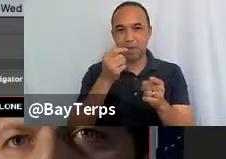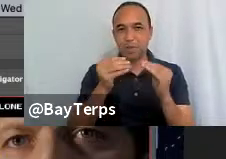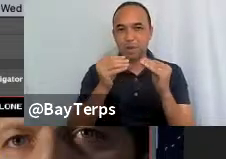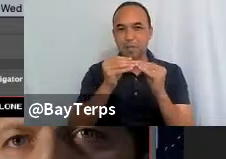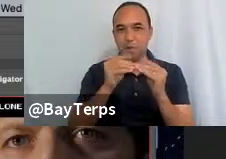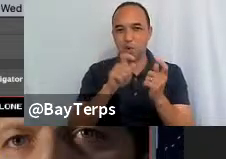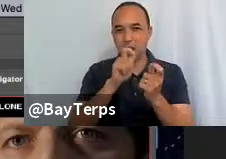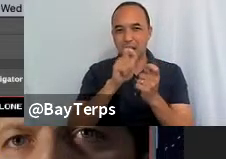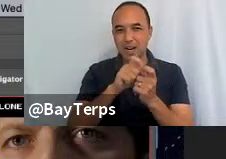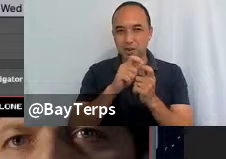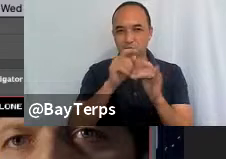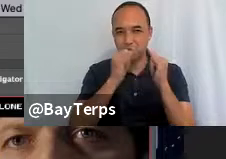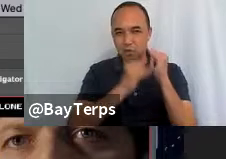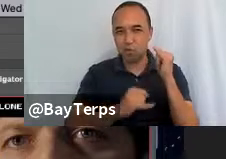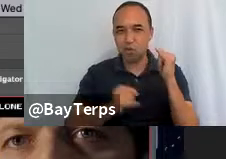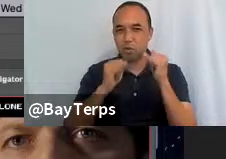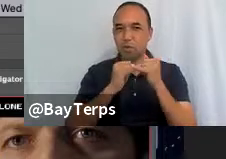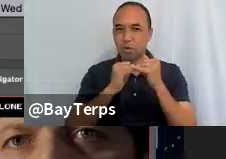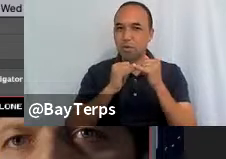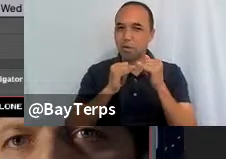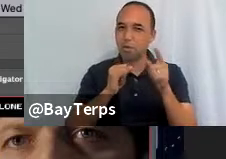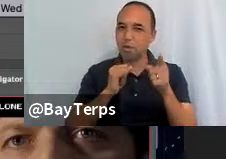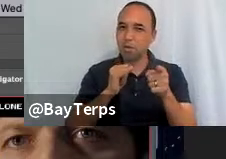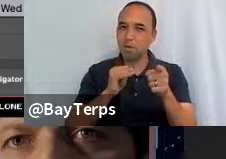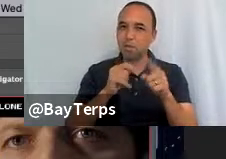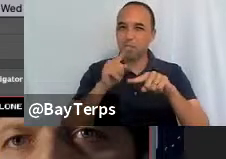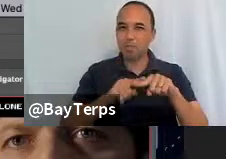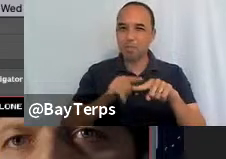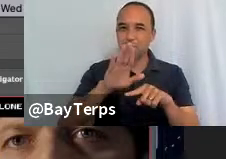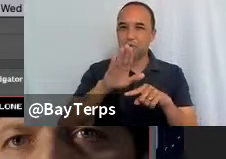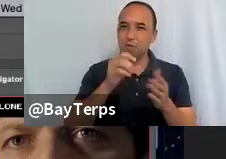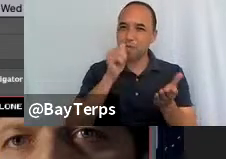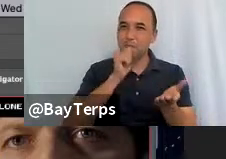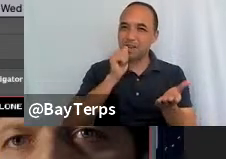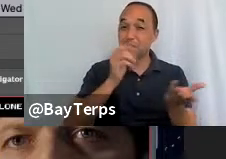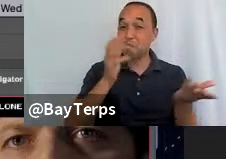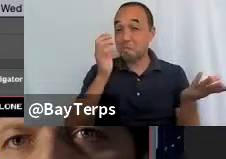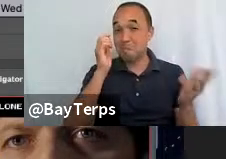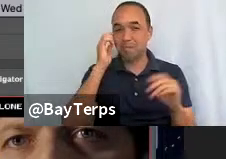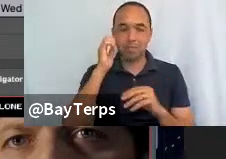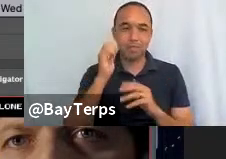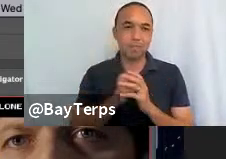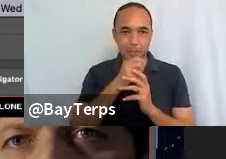accurate. Just depends on your level of patience, I guess.